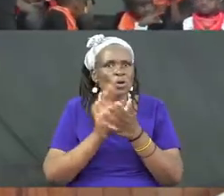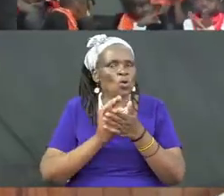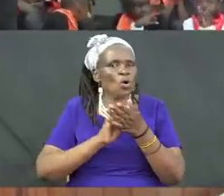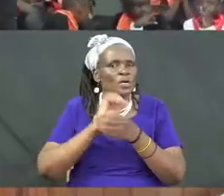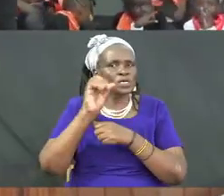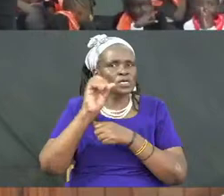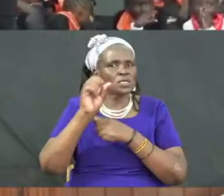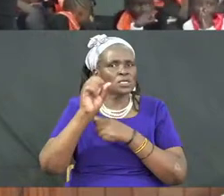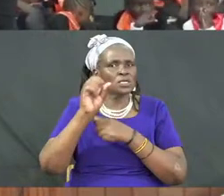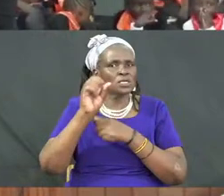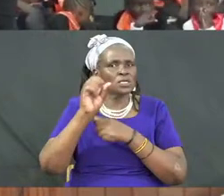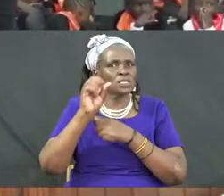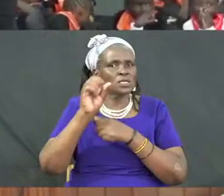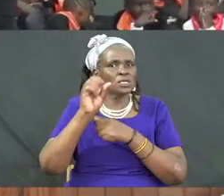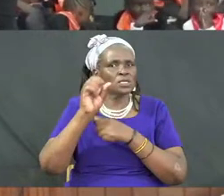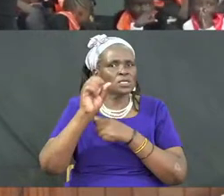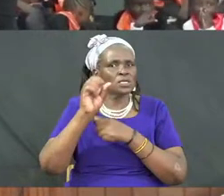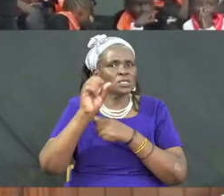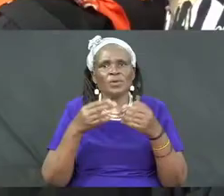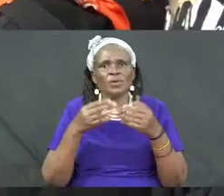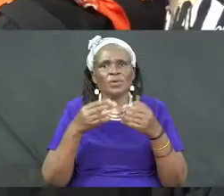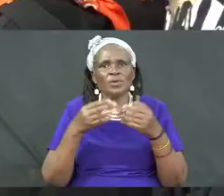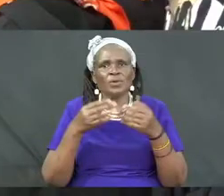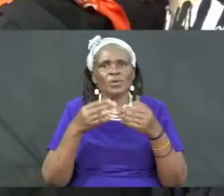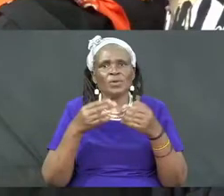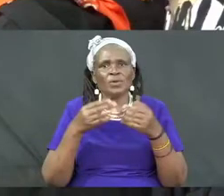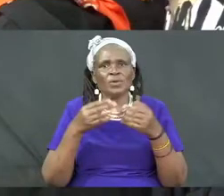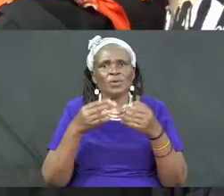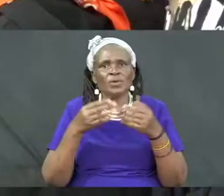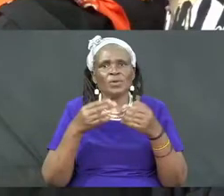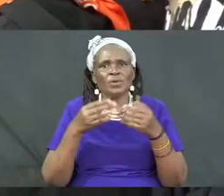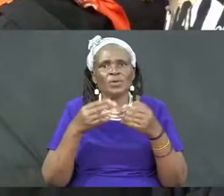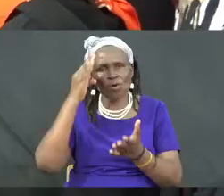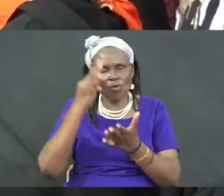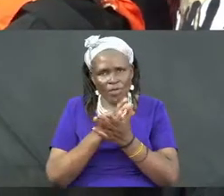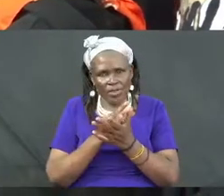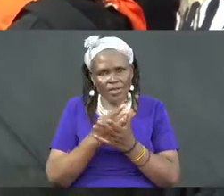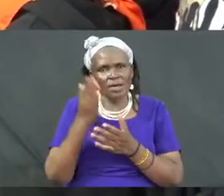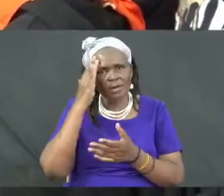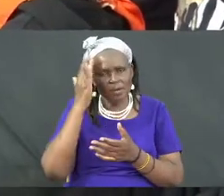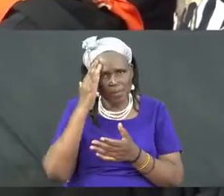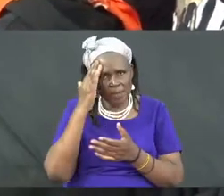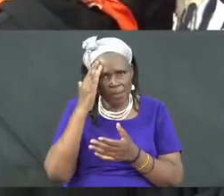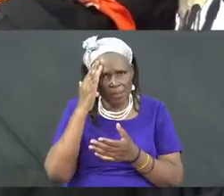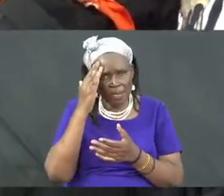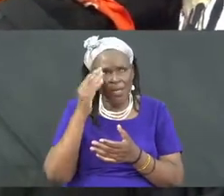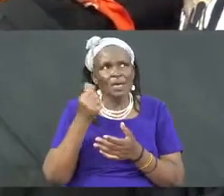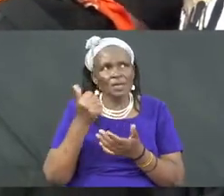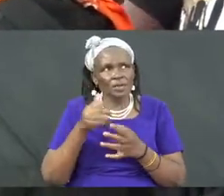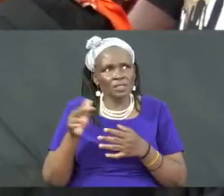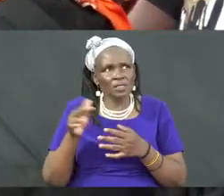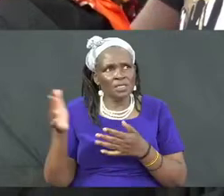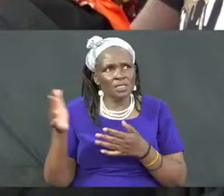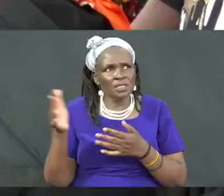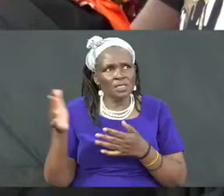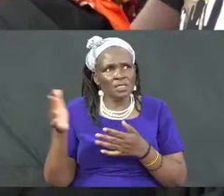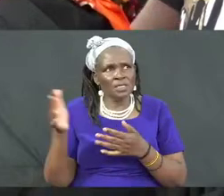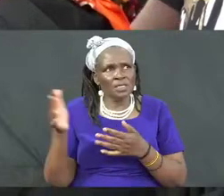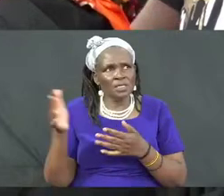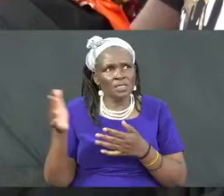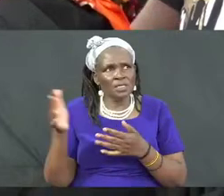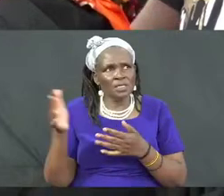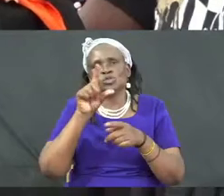media, especially when it comes to matters of faith. Remember, I am the way, the truth, and the